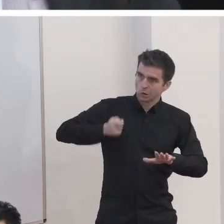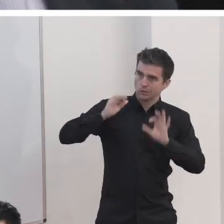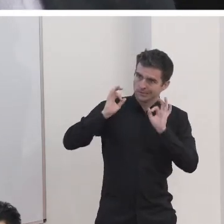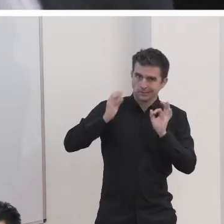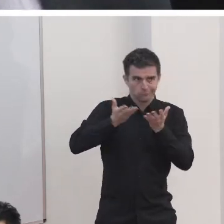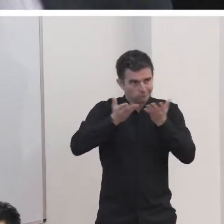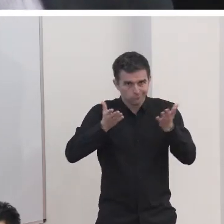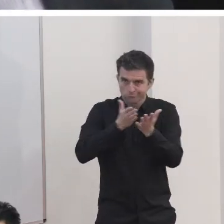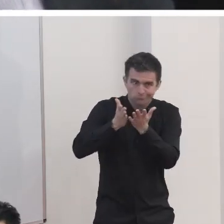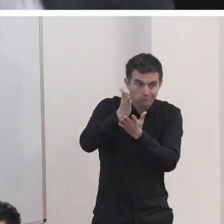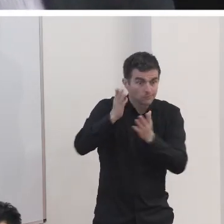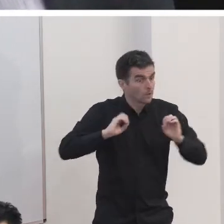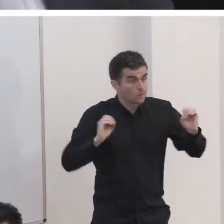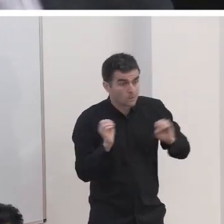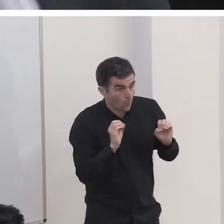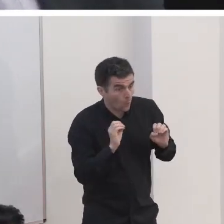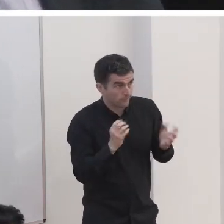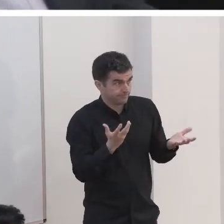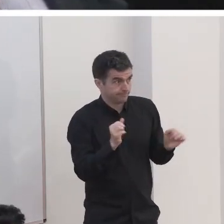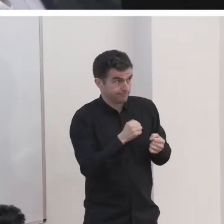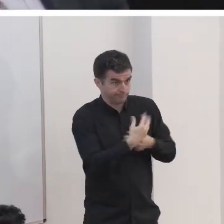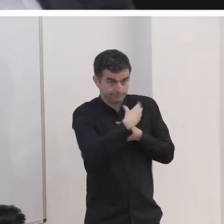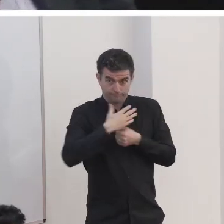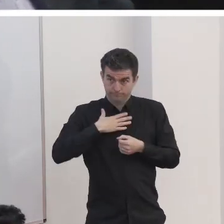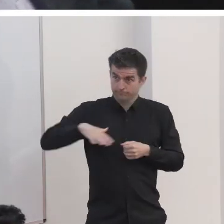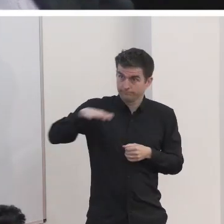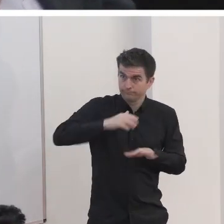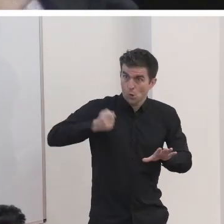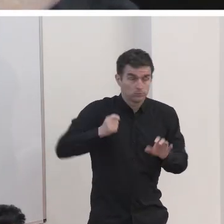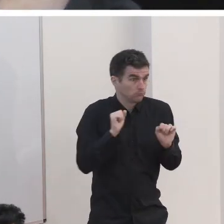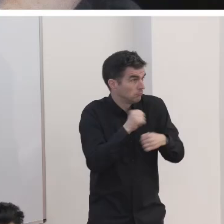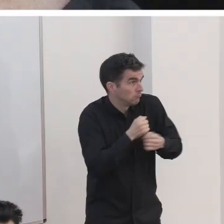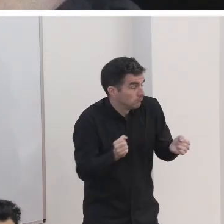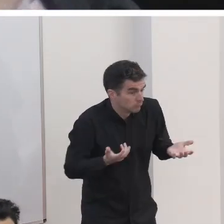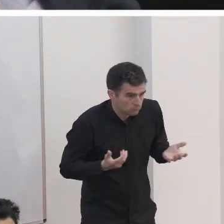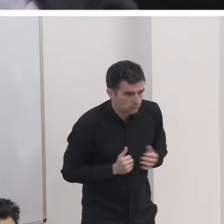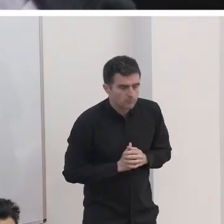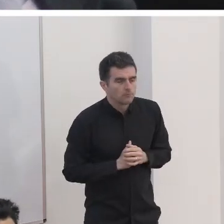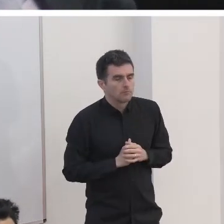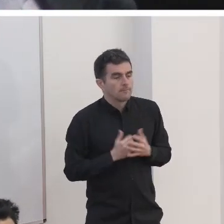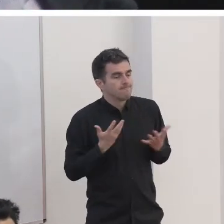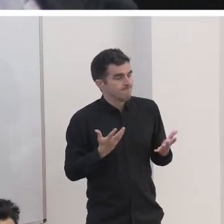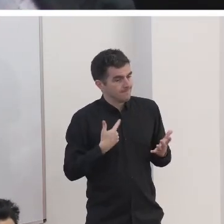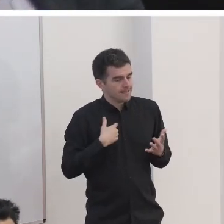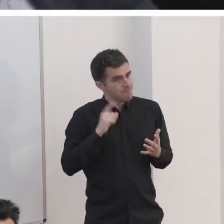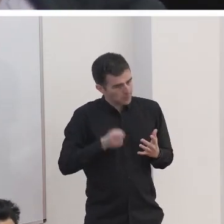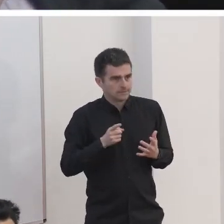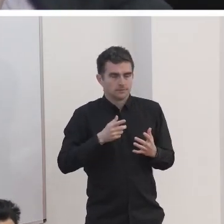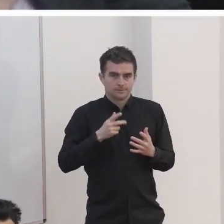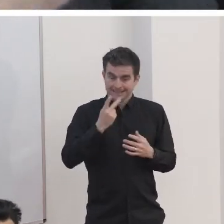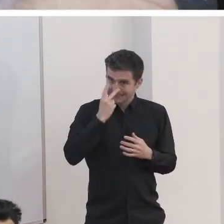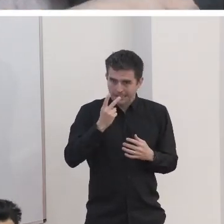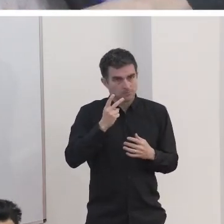necessary, but up to now we are still having some barriers. For example, those who are lawyers talks about the rules